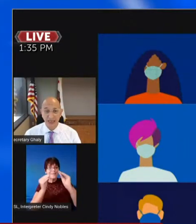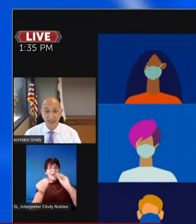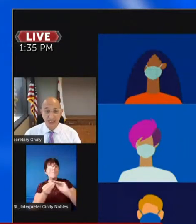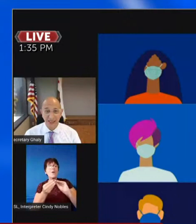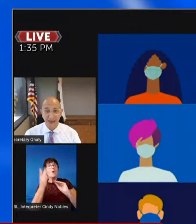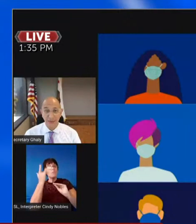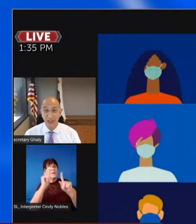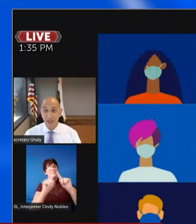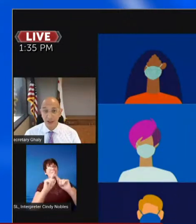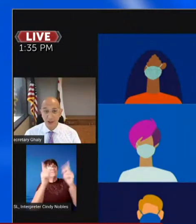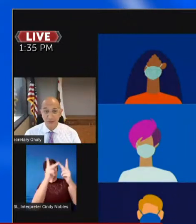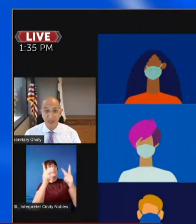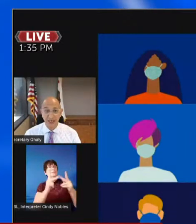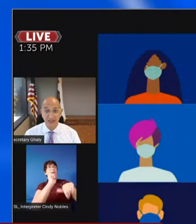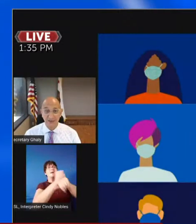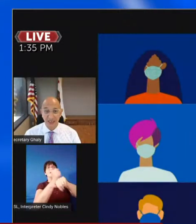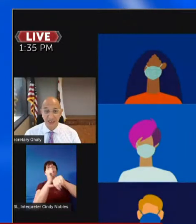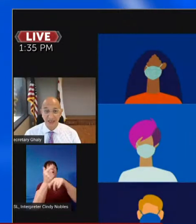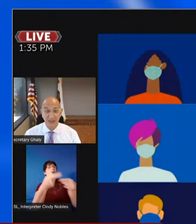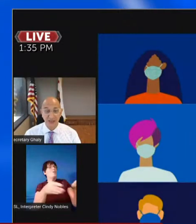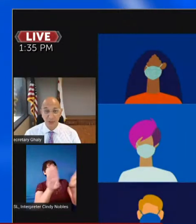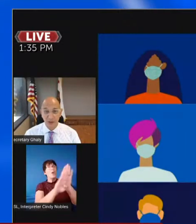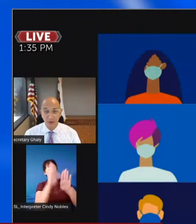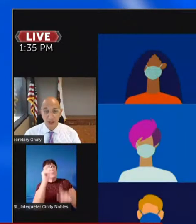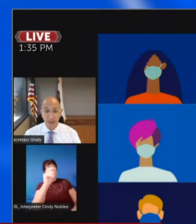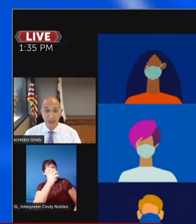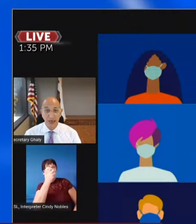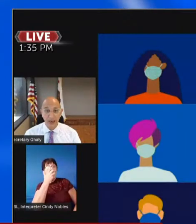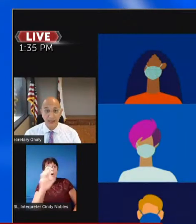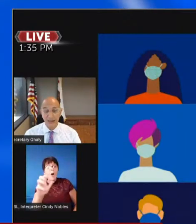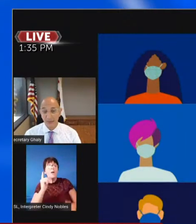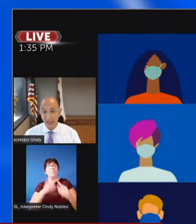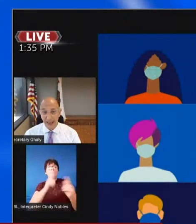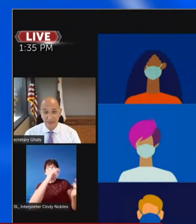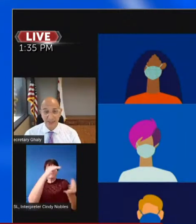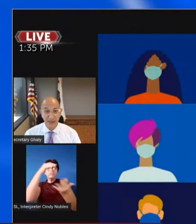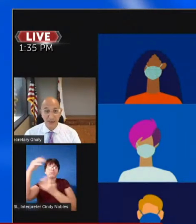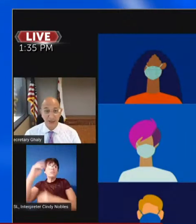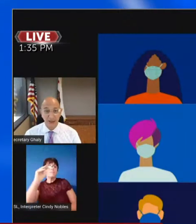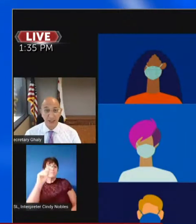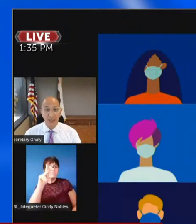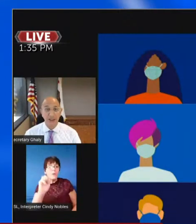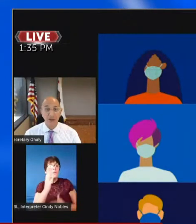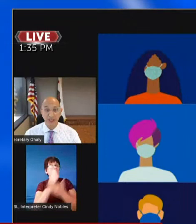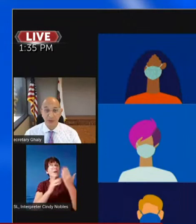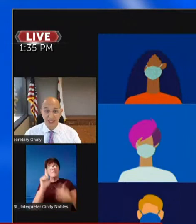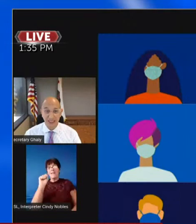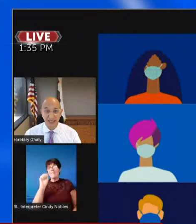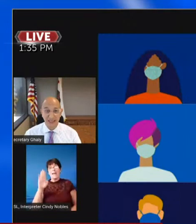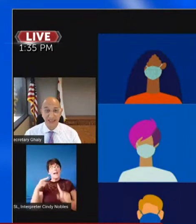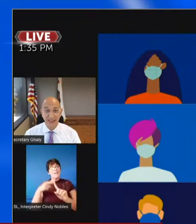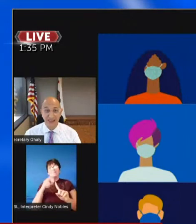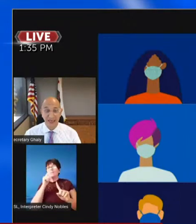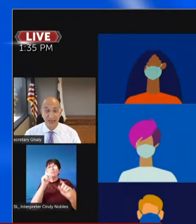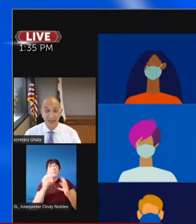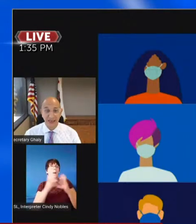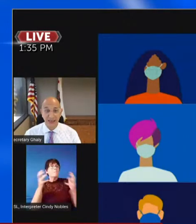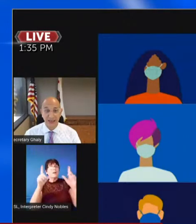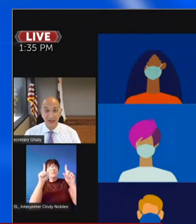of sites being closed because of heat and smoke, some labs that aren't doing as much testing